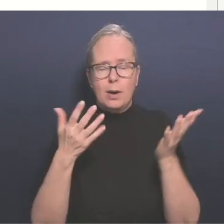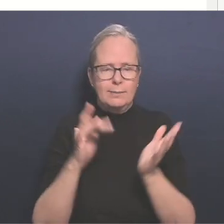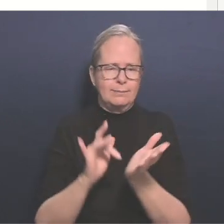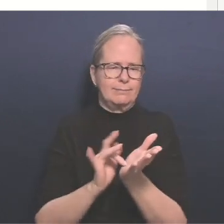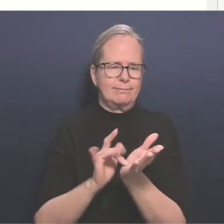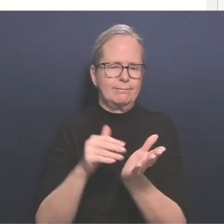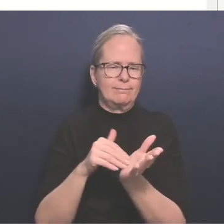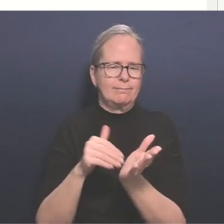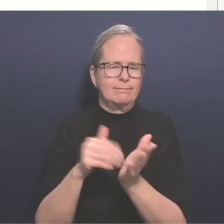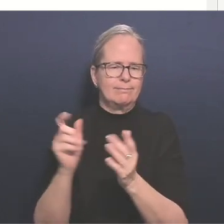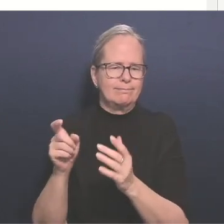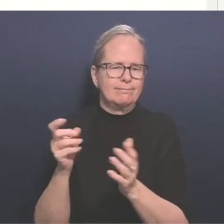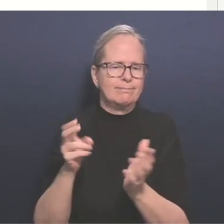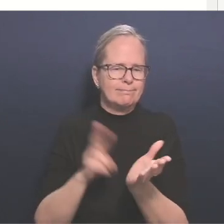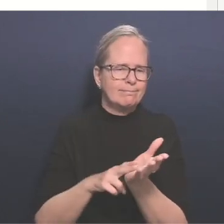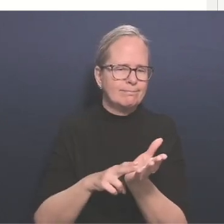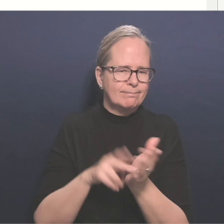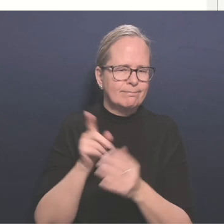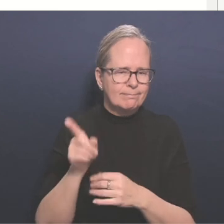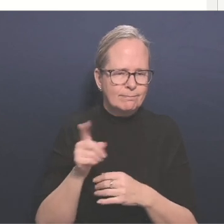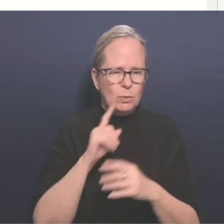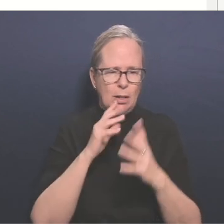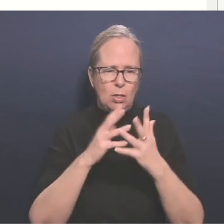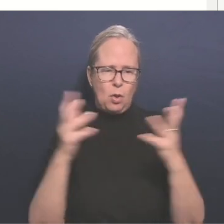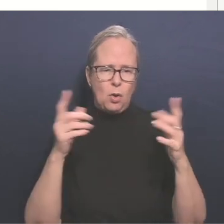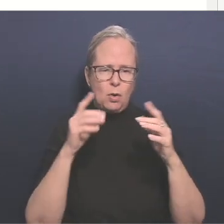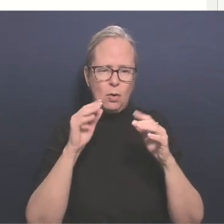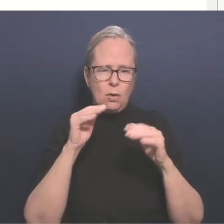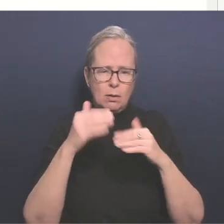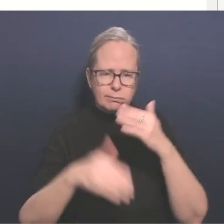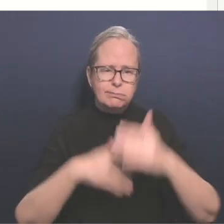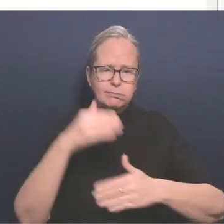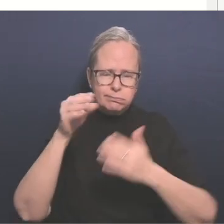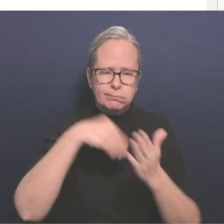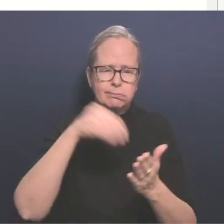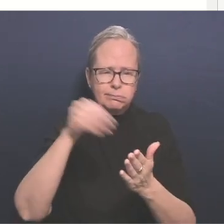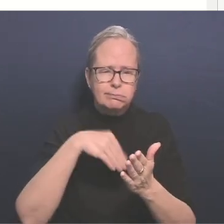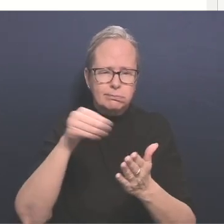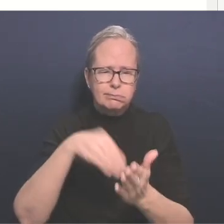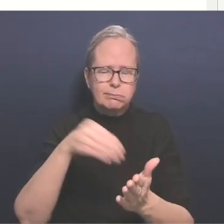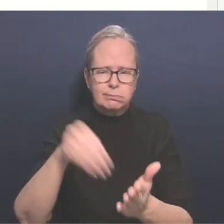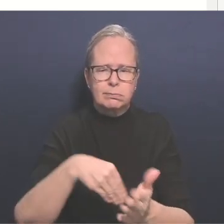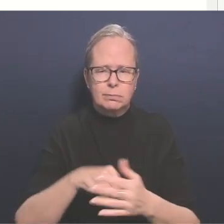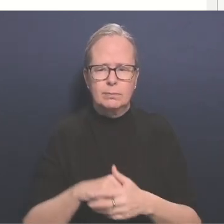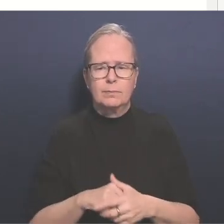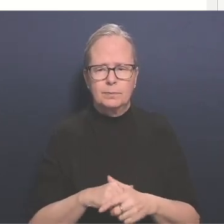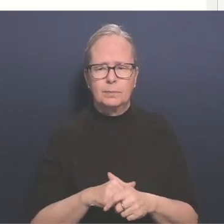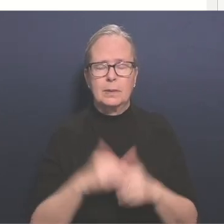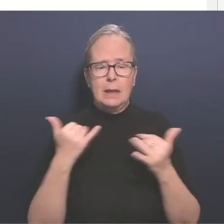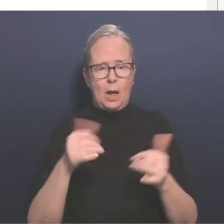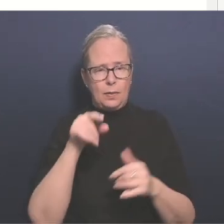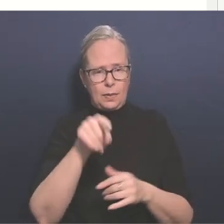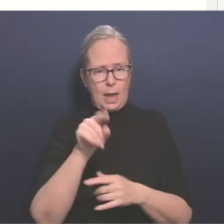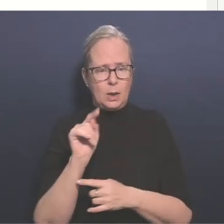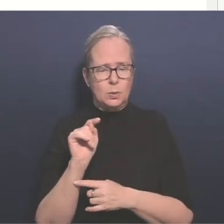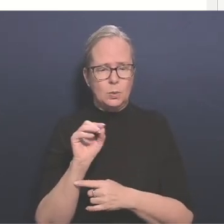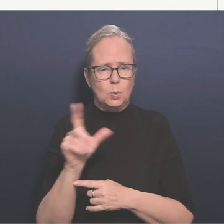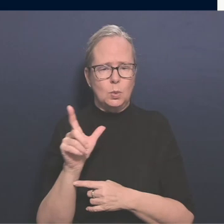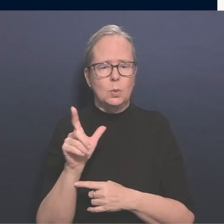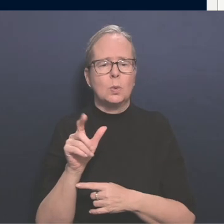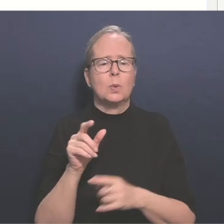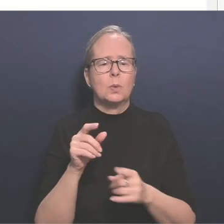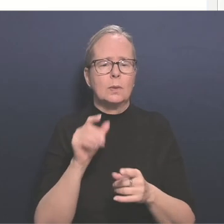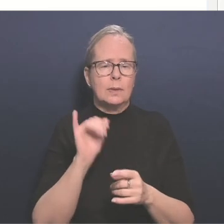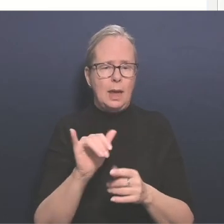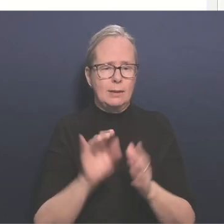key benefits that are in the compass. If you are in them in this tool, you will also be directed, if you like, to go to that tool. So if I click